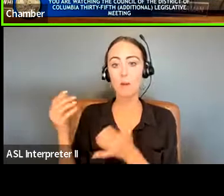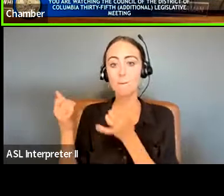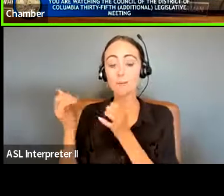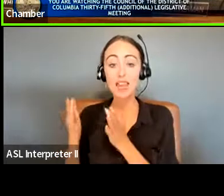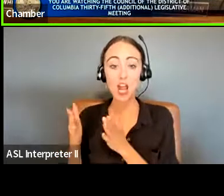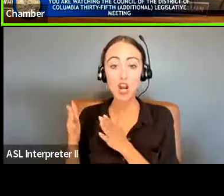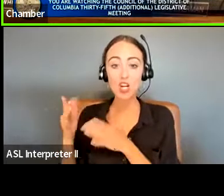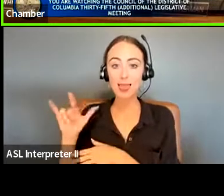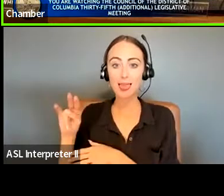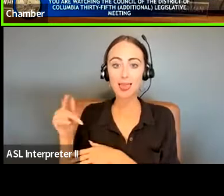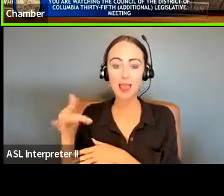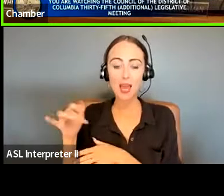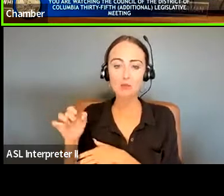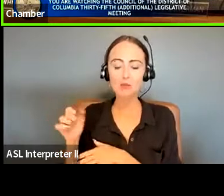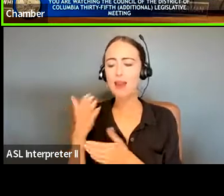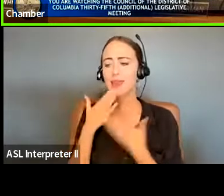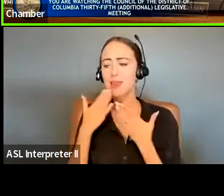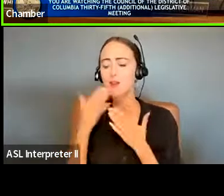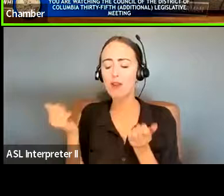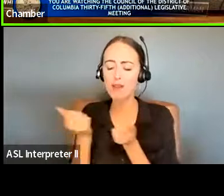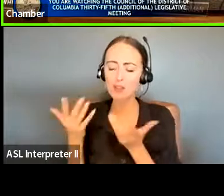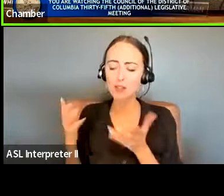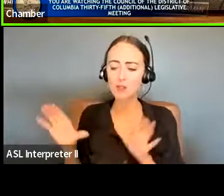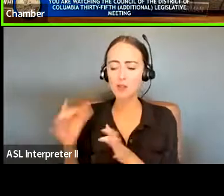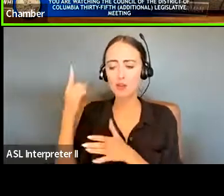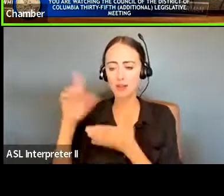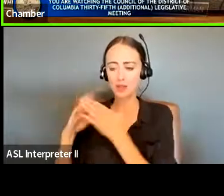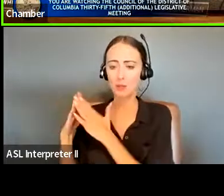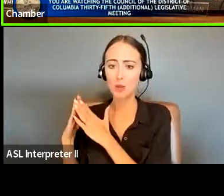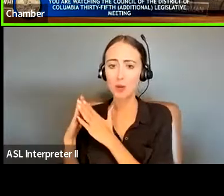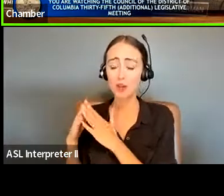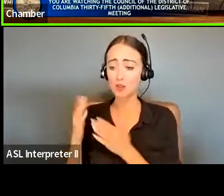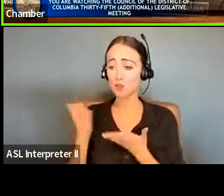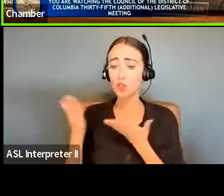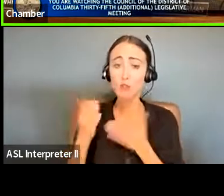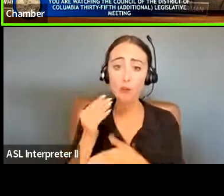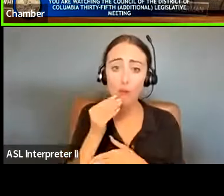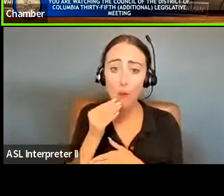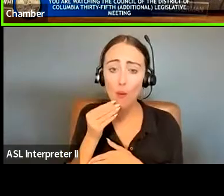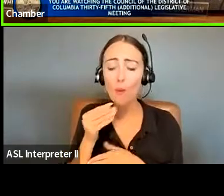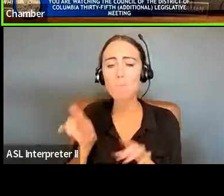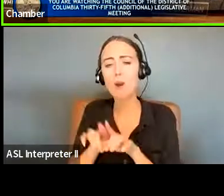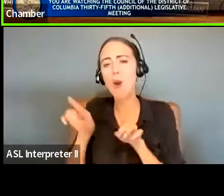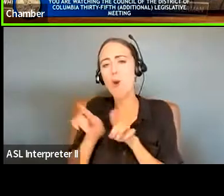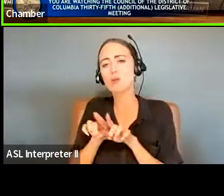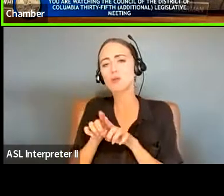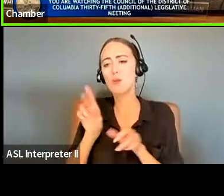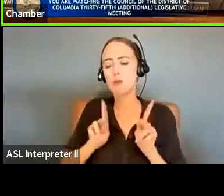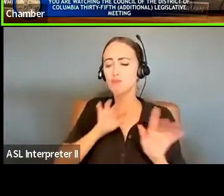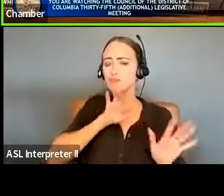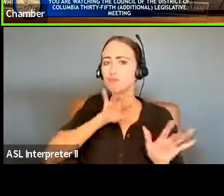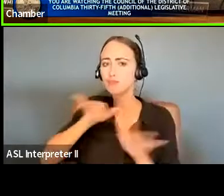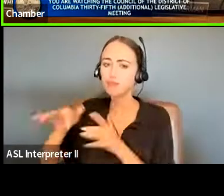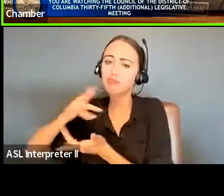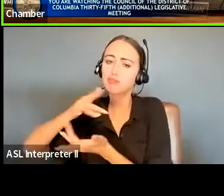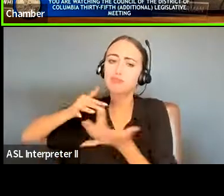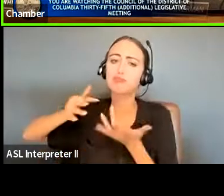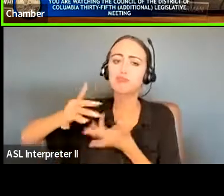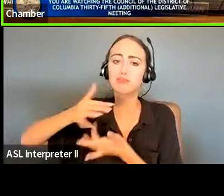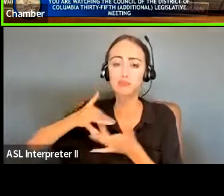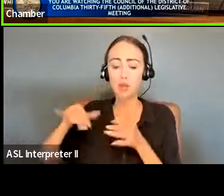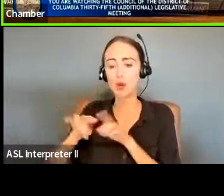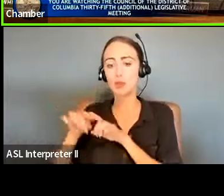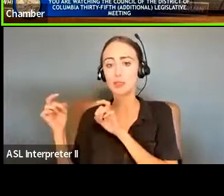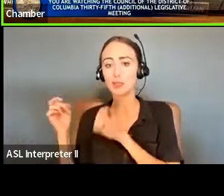in the community, not just for serving food, but being a hub where people can come and fellowship. They've also been able to give back